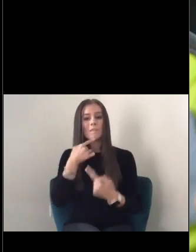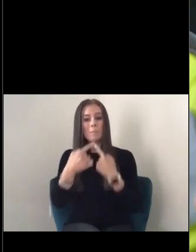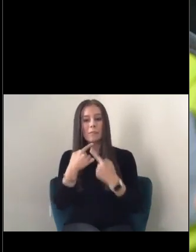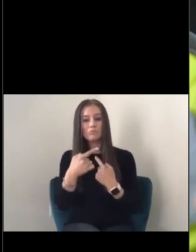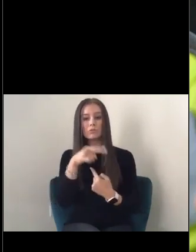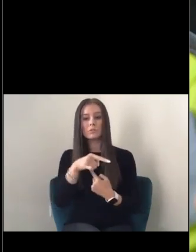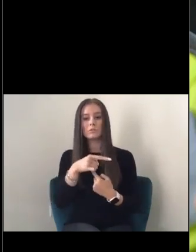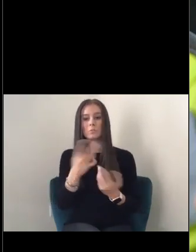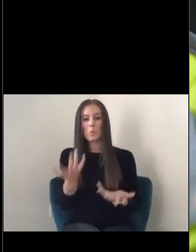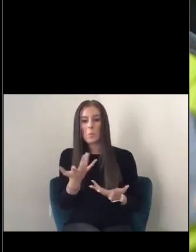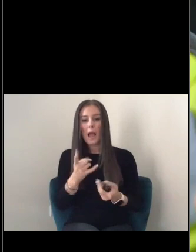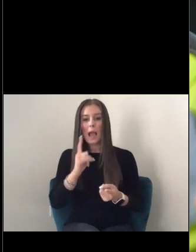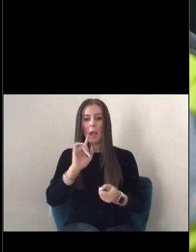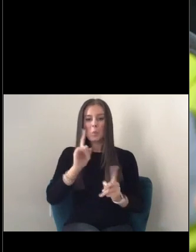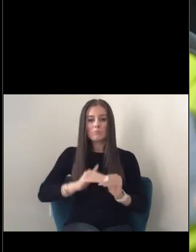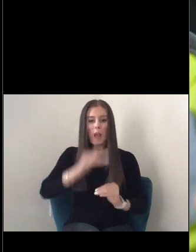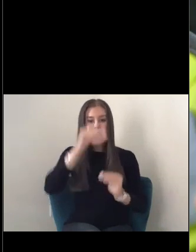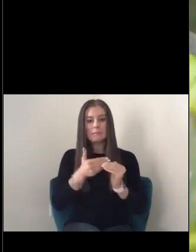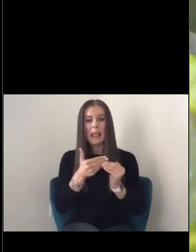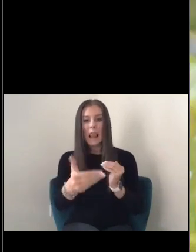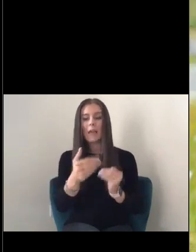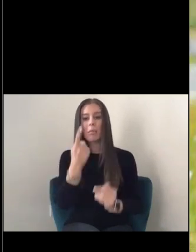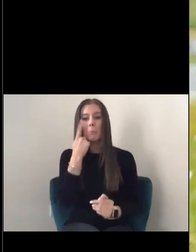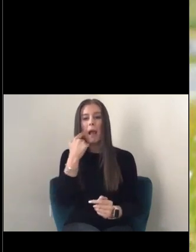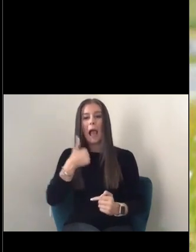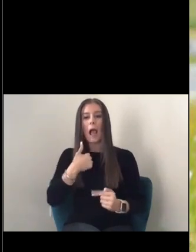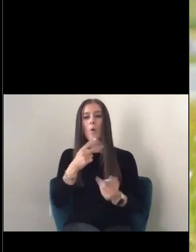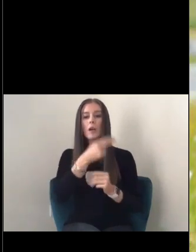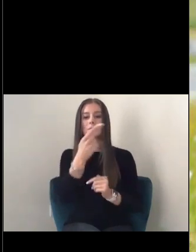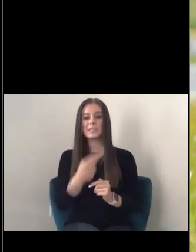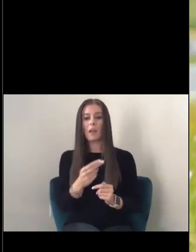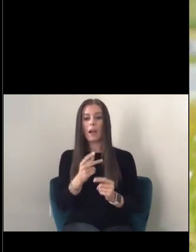Design Refinement consultation.